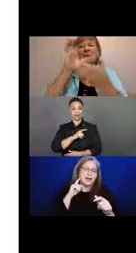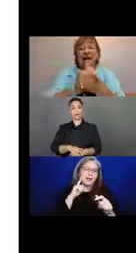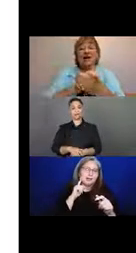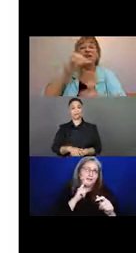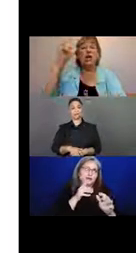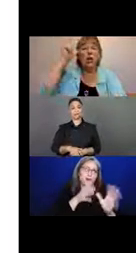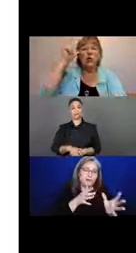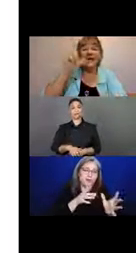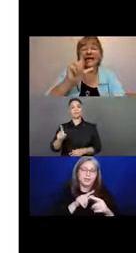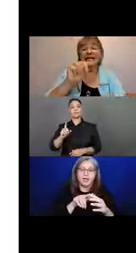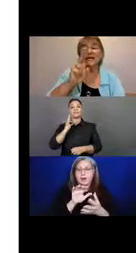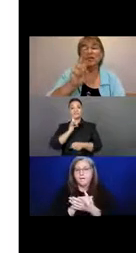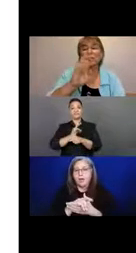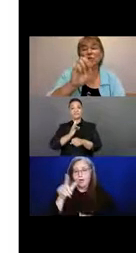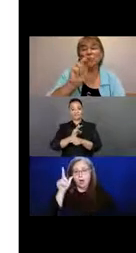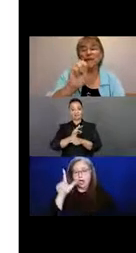and married